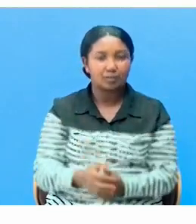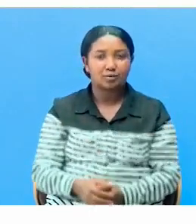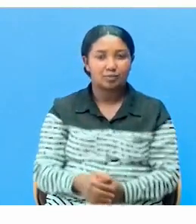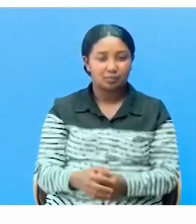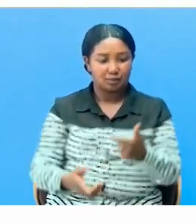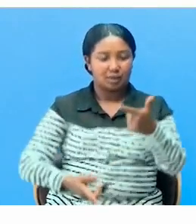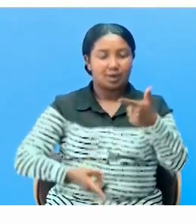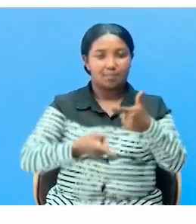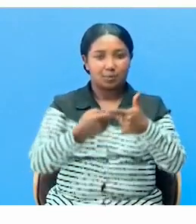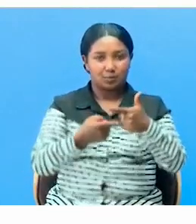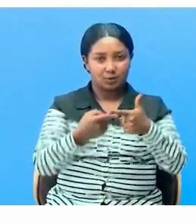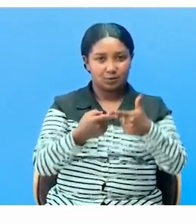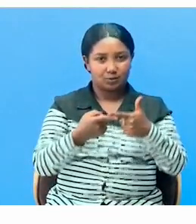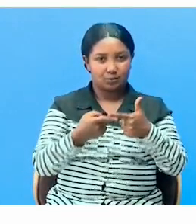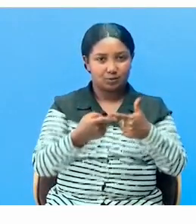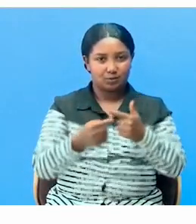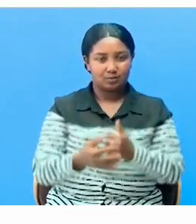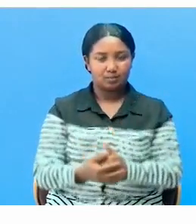Number 2.